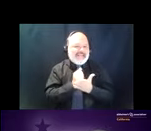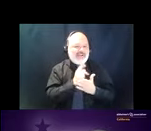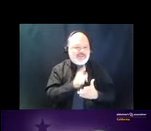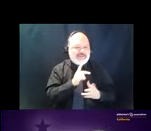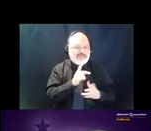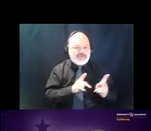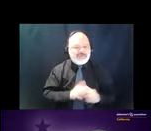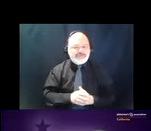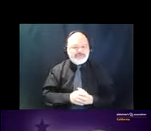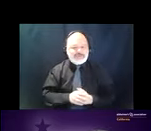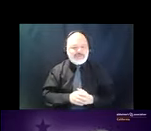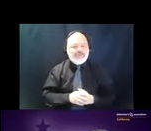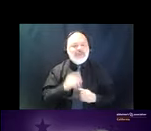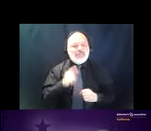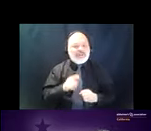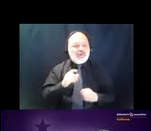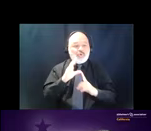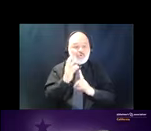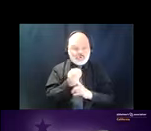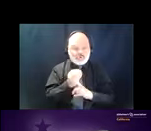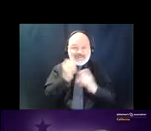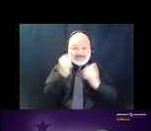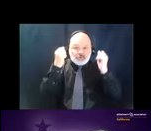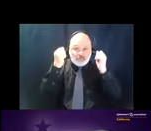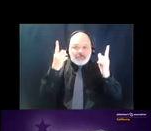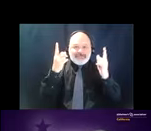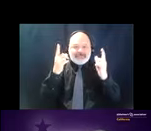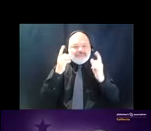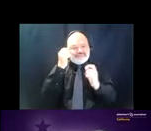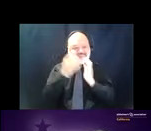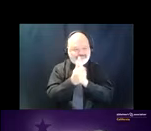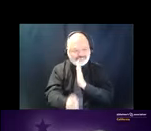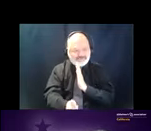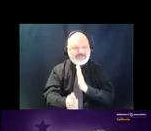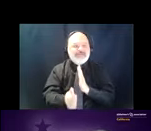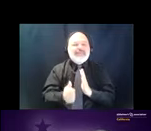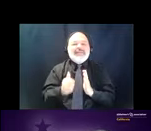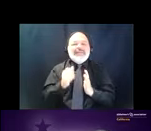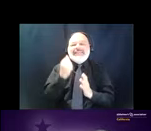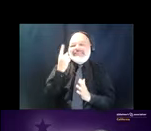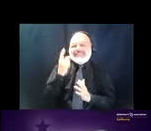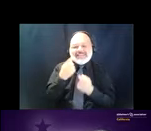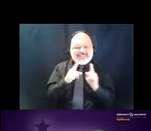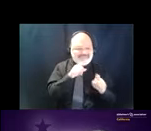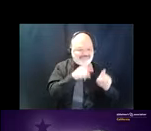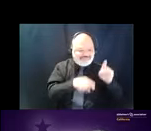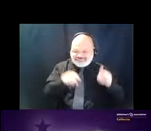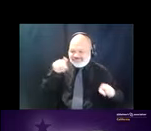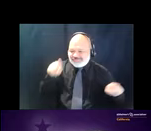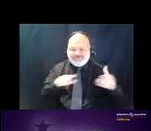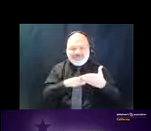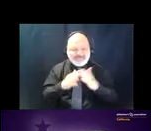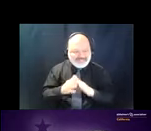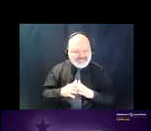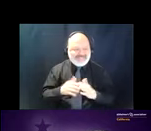really, truly cultural competent. We have to keep learning about the community, different ethnicities, bring the cultural humilities.